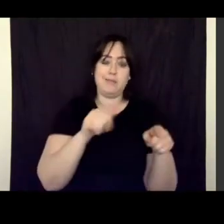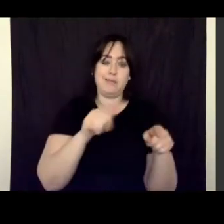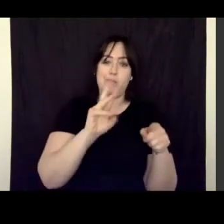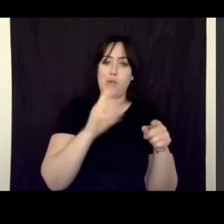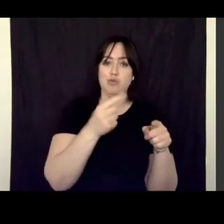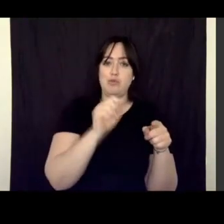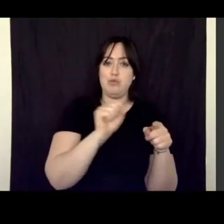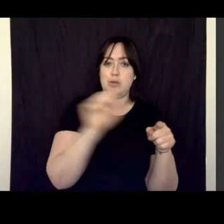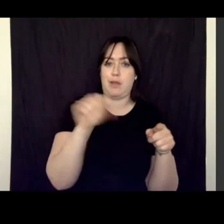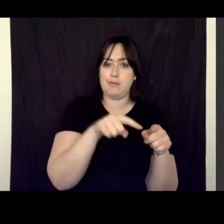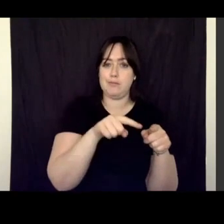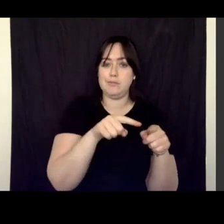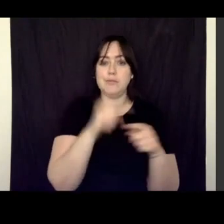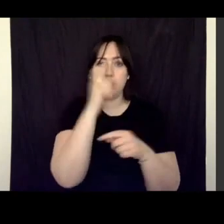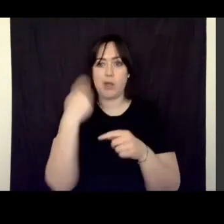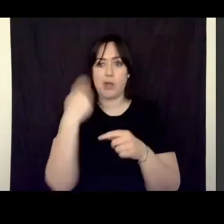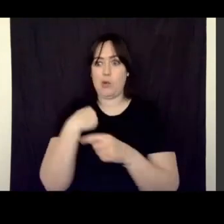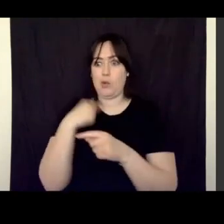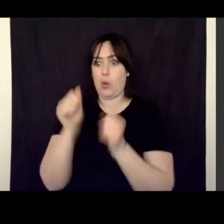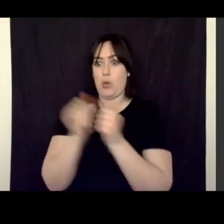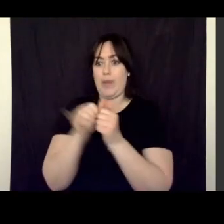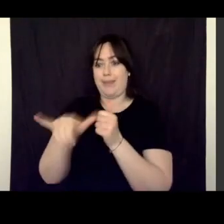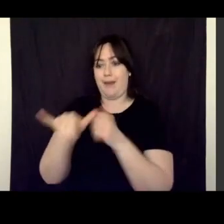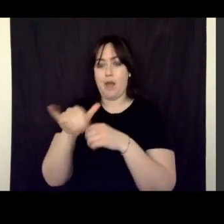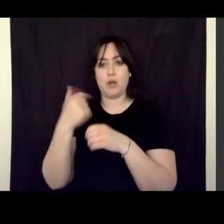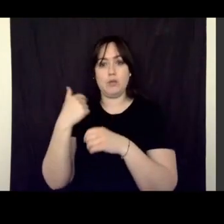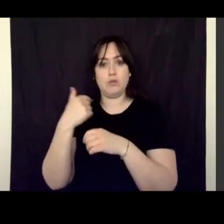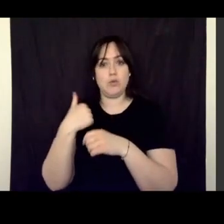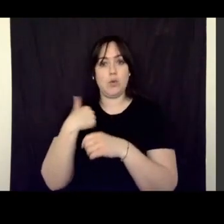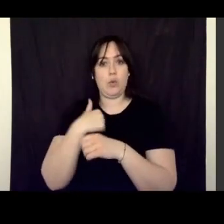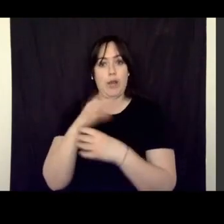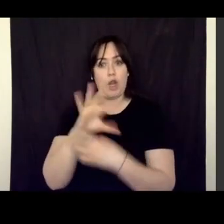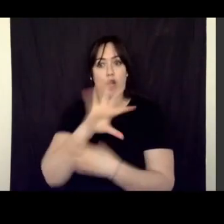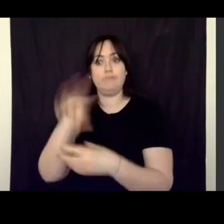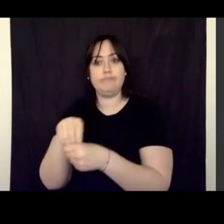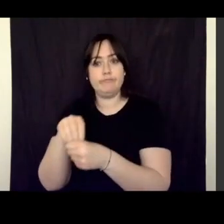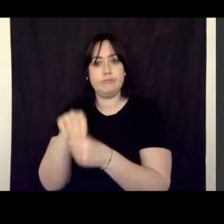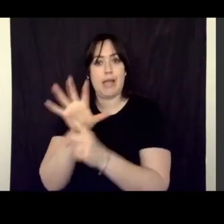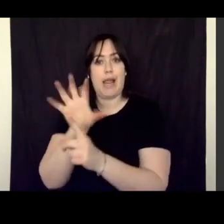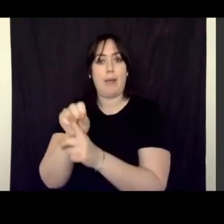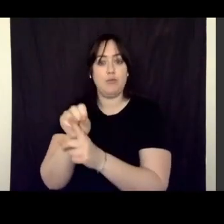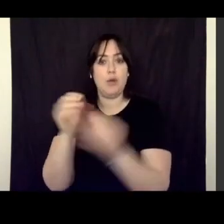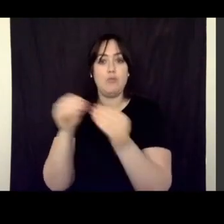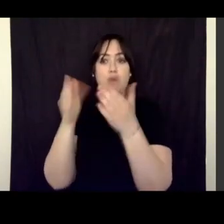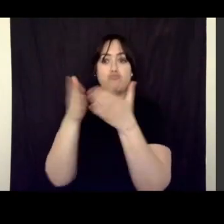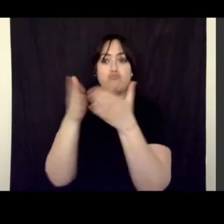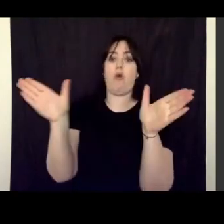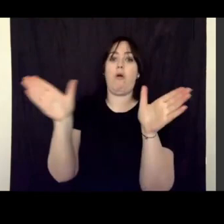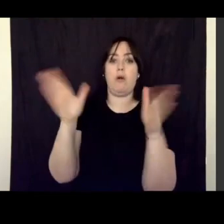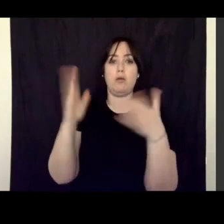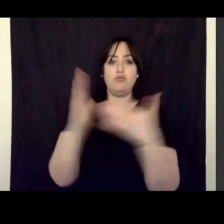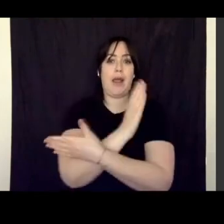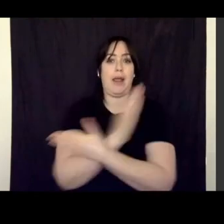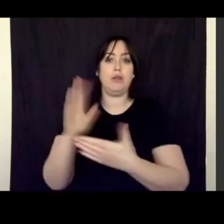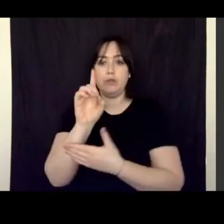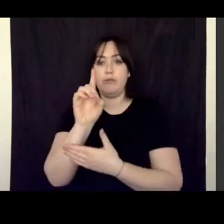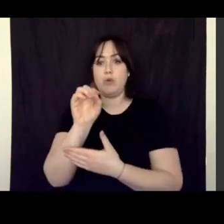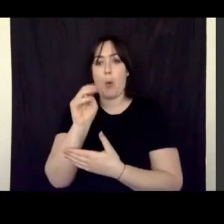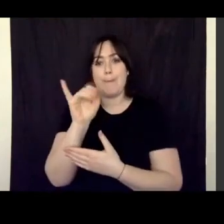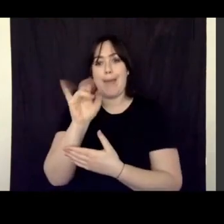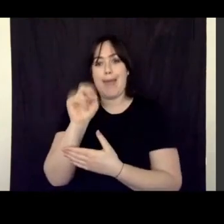broader range of domains that are particularly, again, important when it comes to school and learning